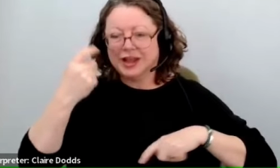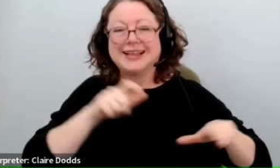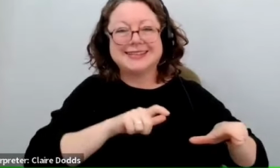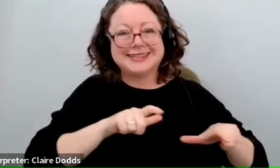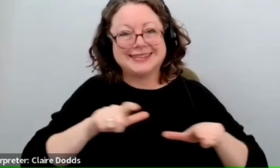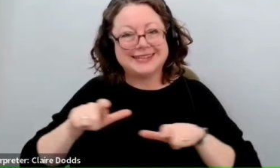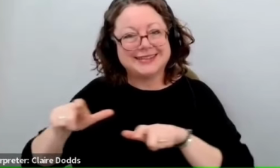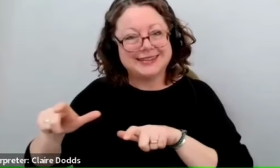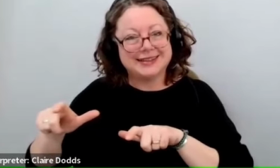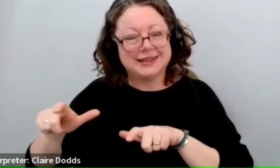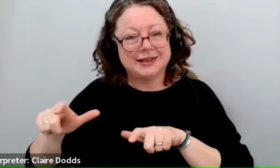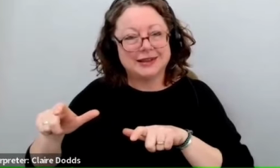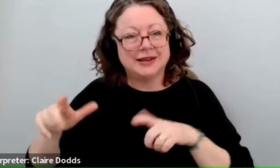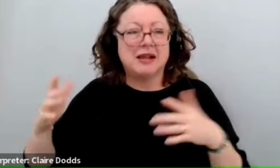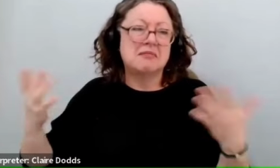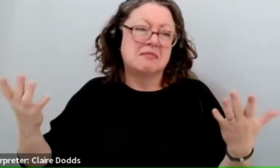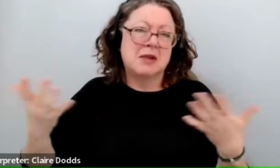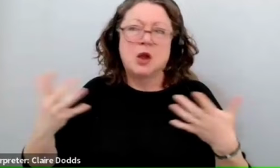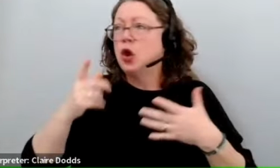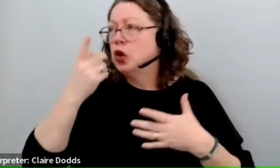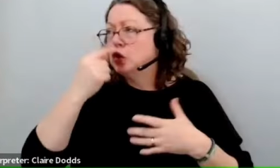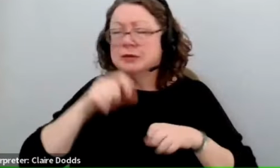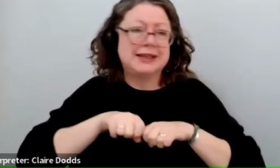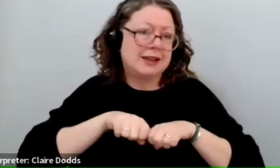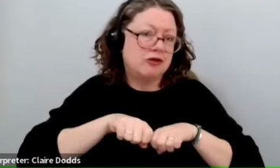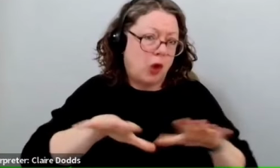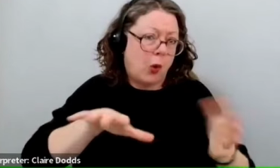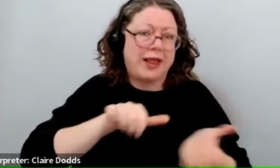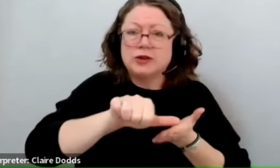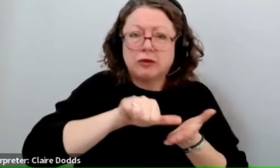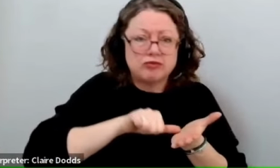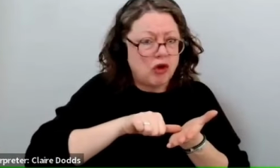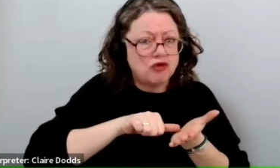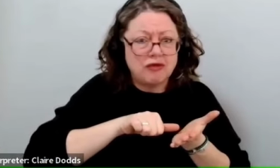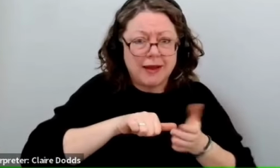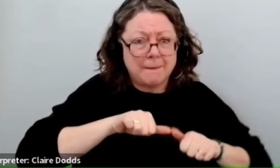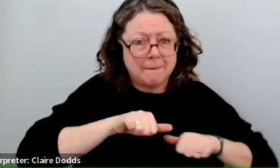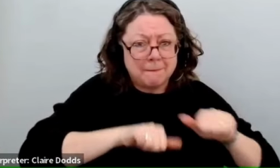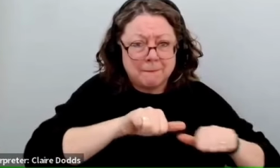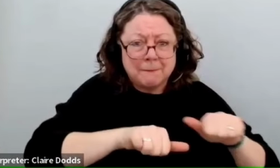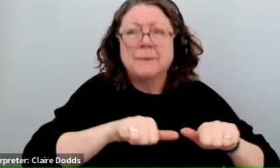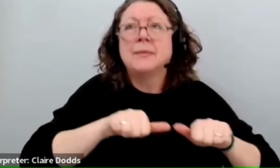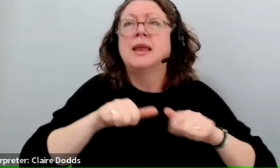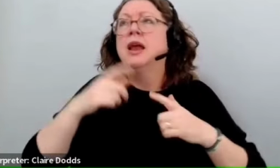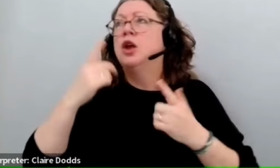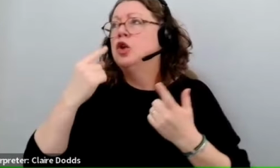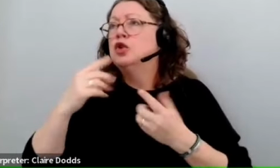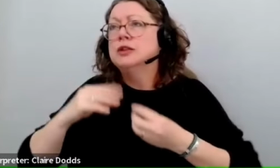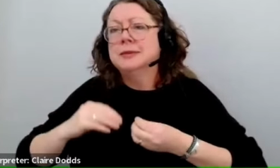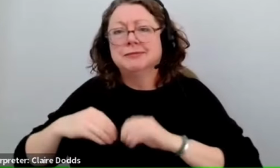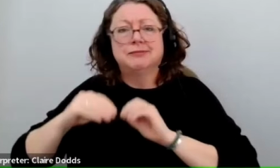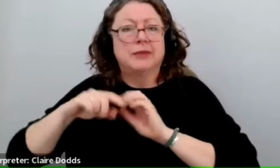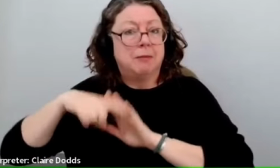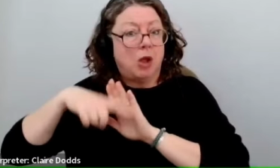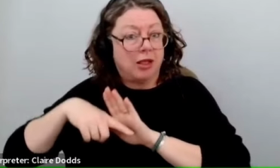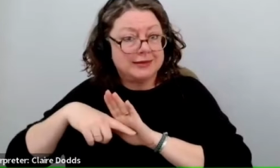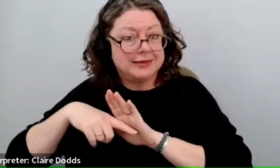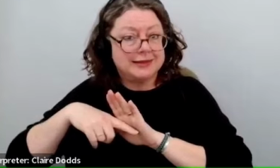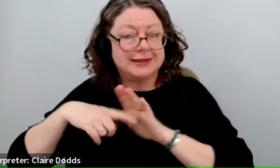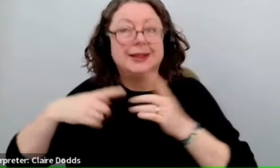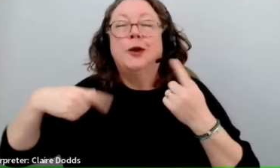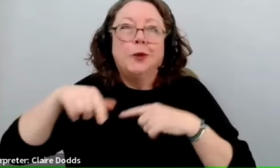at consistency of application, of whether it's rollout of programs, whether it's the implementation